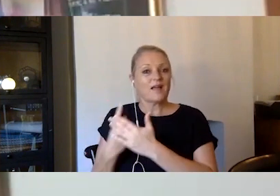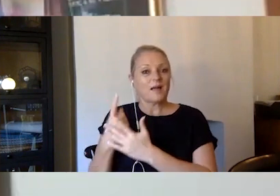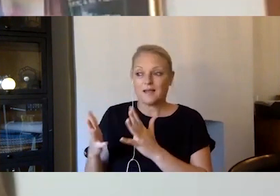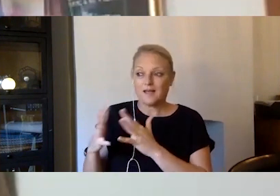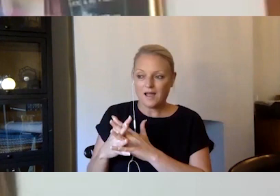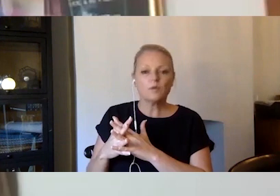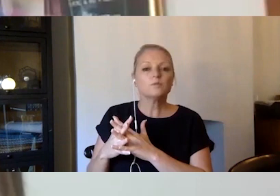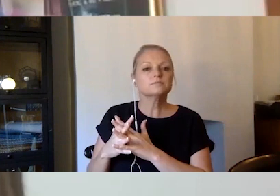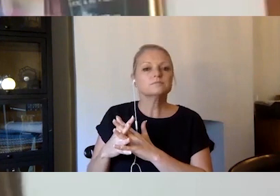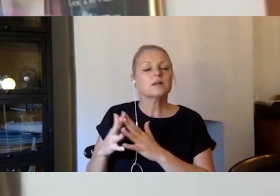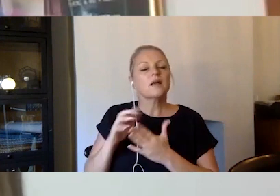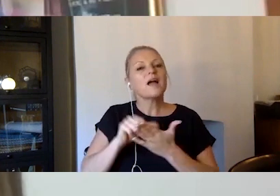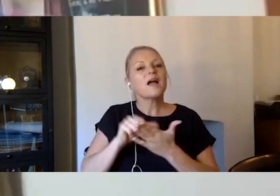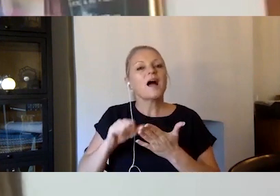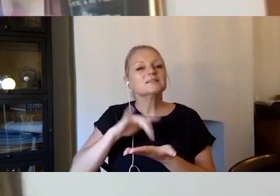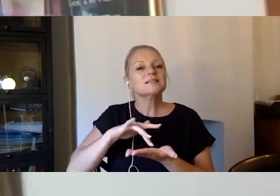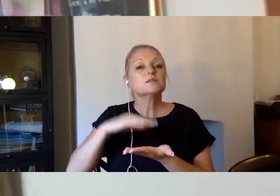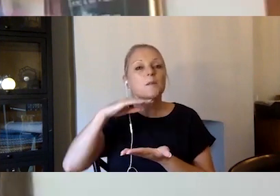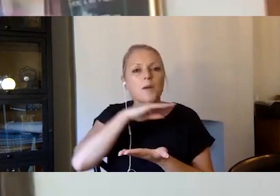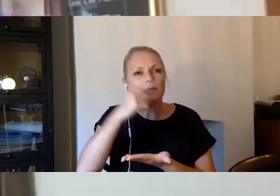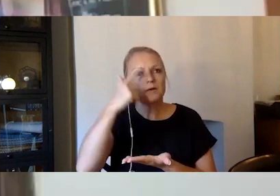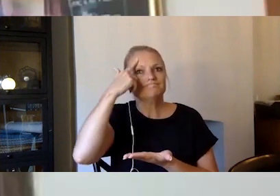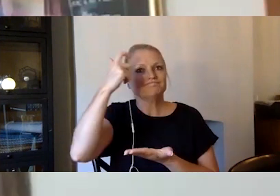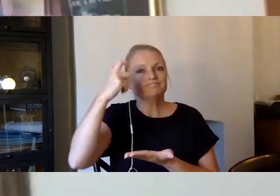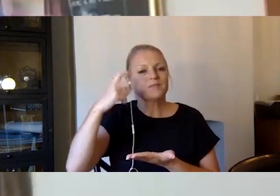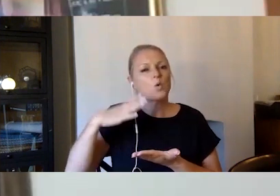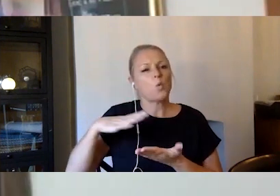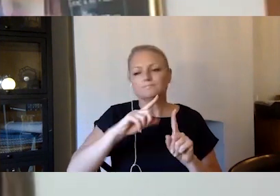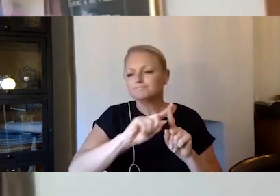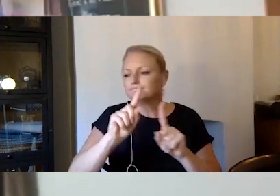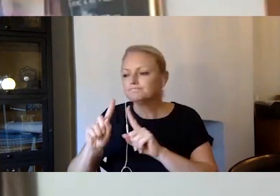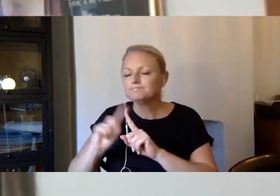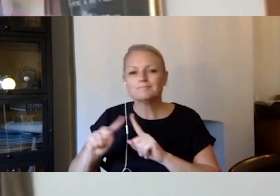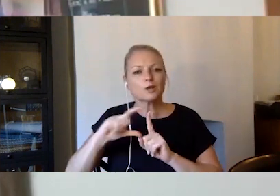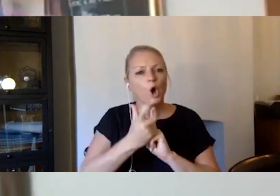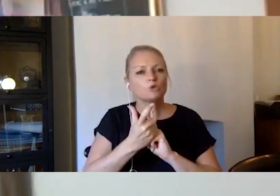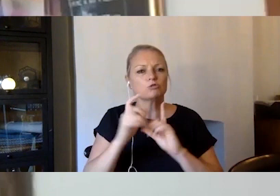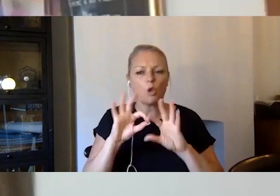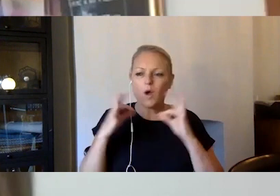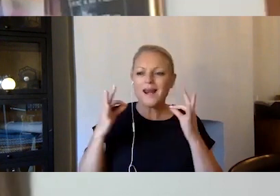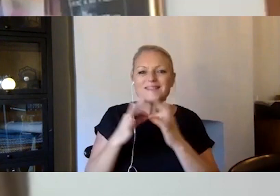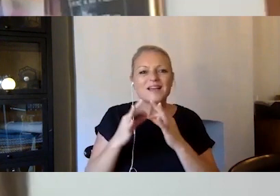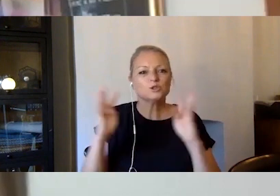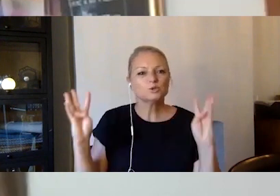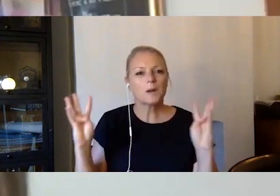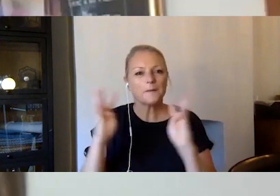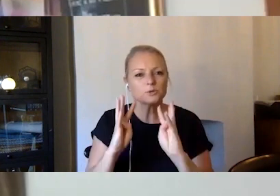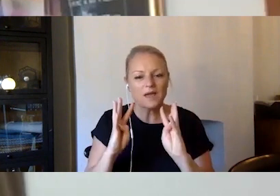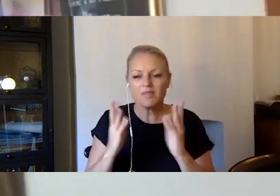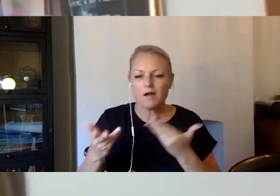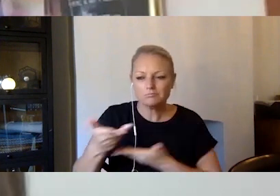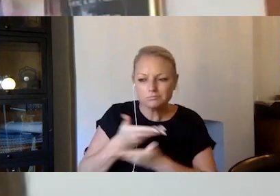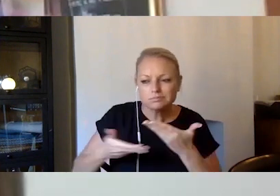consortium of arts and cultural organisations who work together to promote positive mental health and wellbeing in the performing